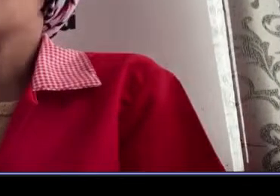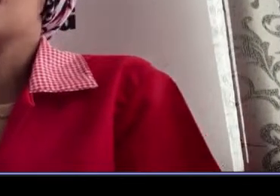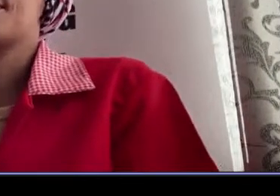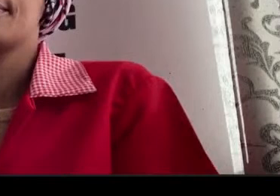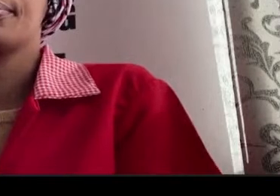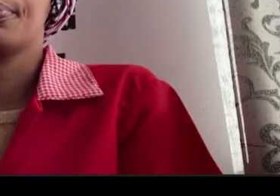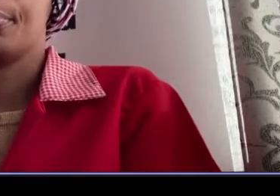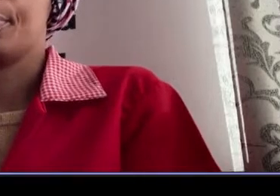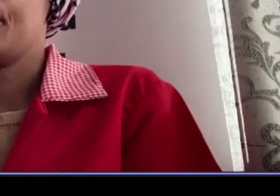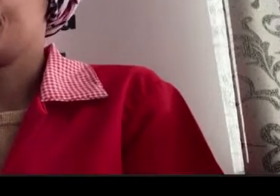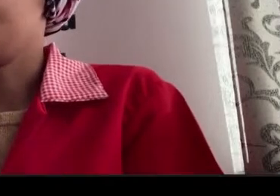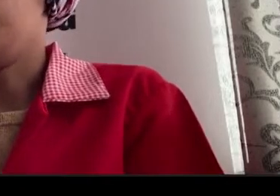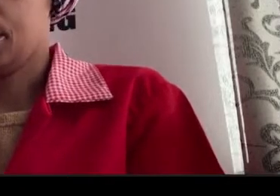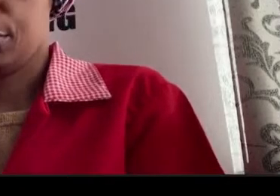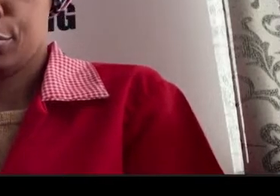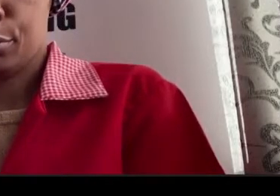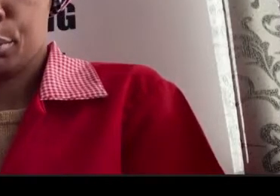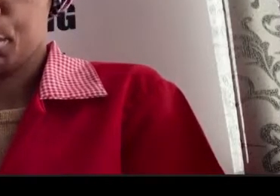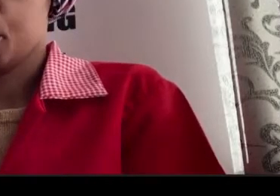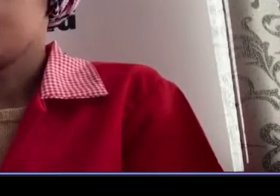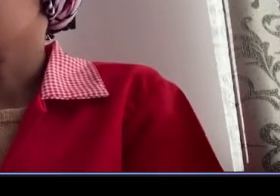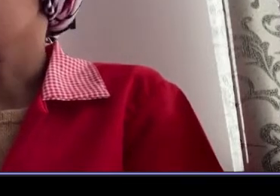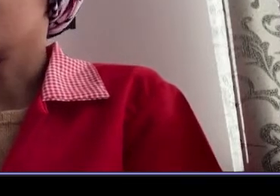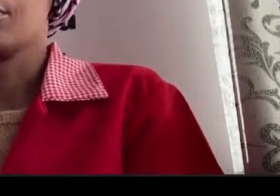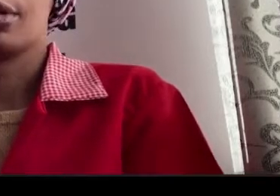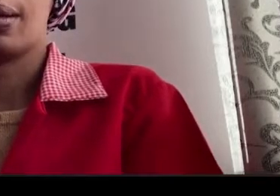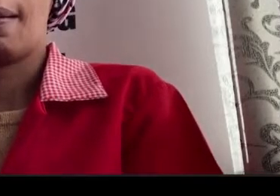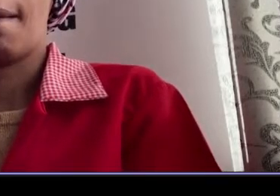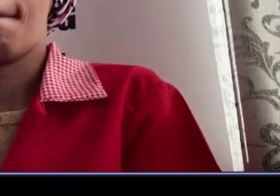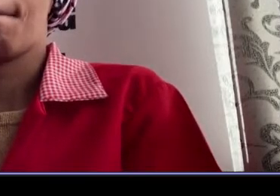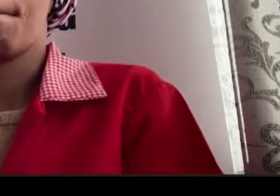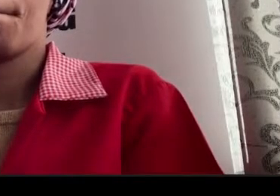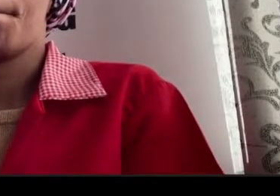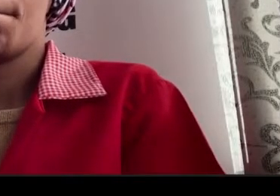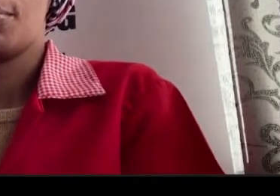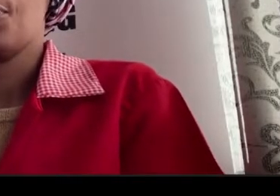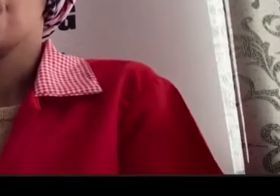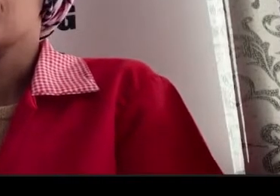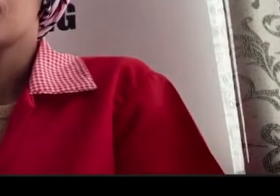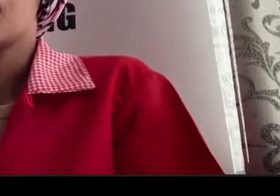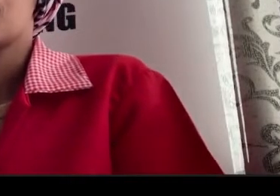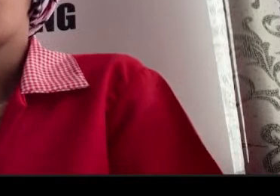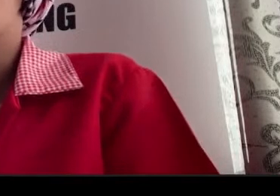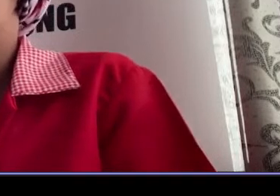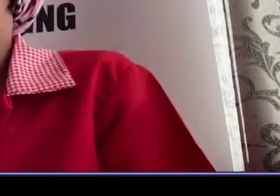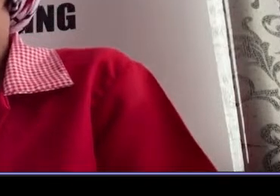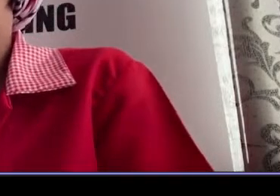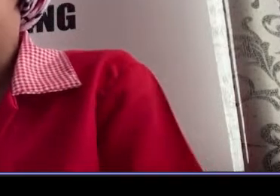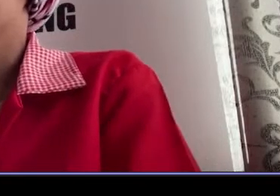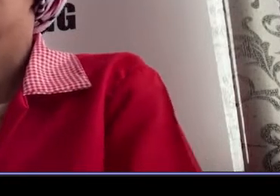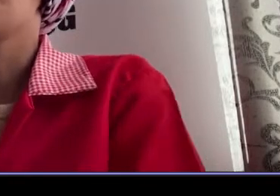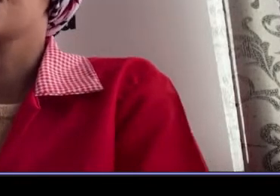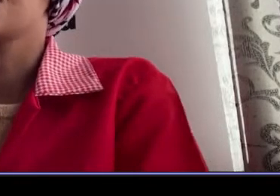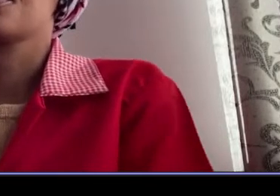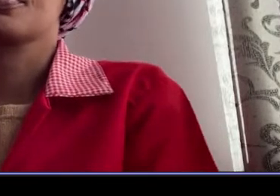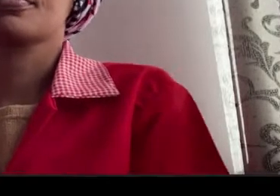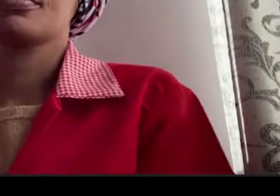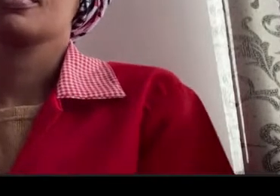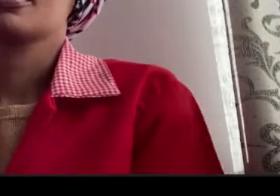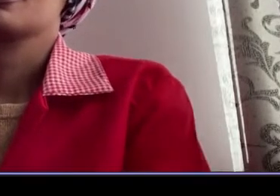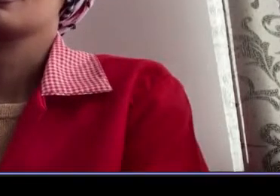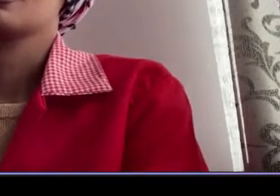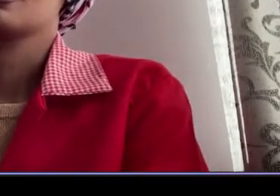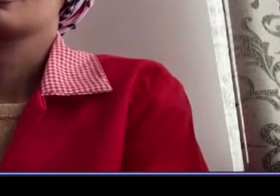Honourable member, please, can you not converse aloud in the House? Honourable PP Hendricks, we have